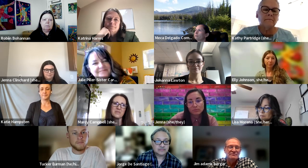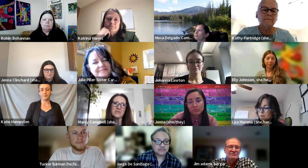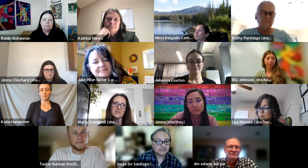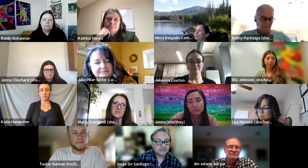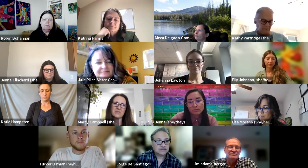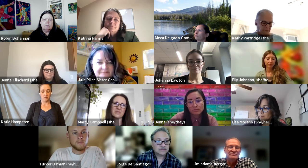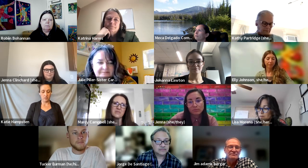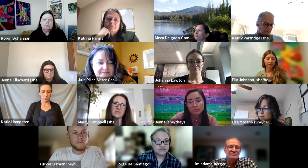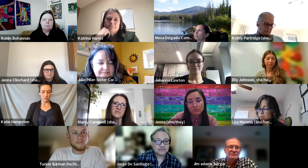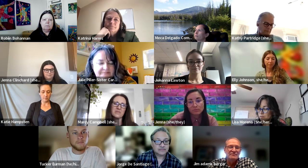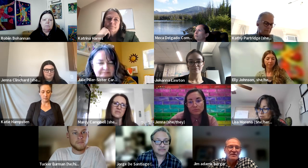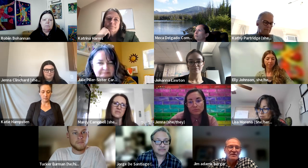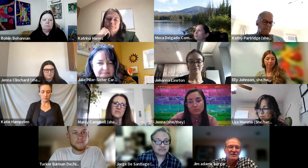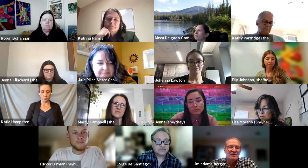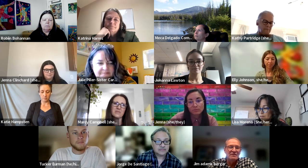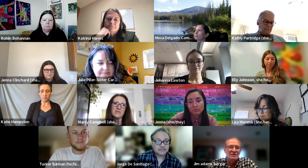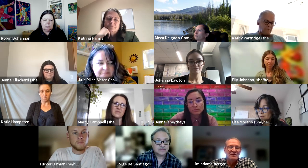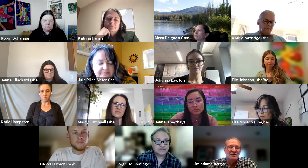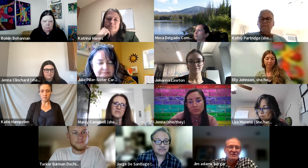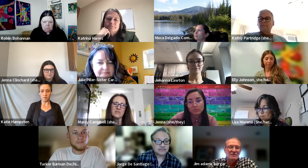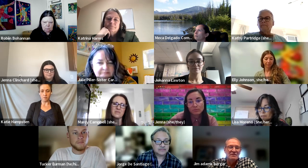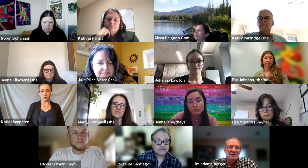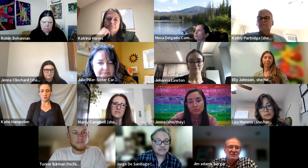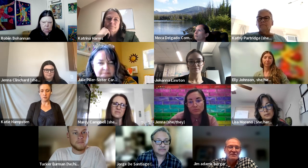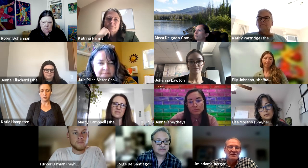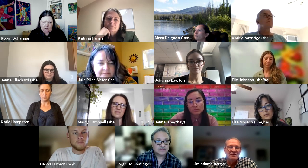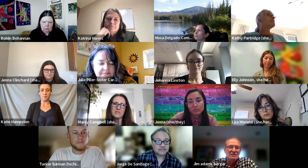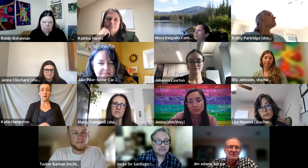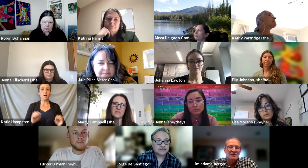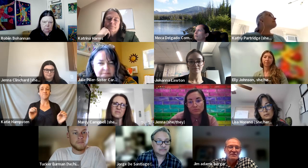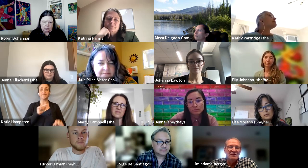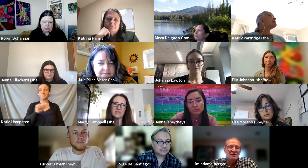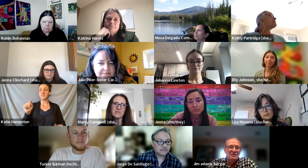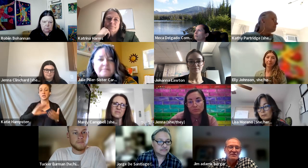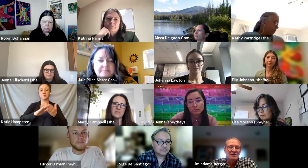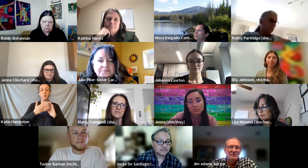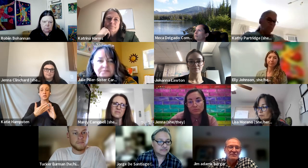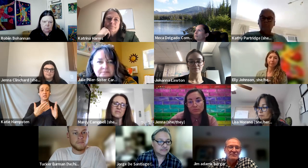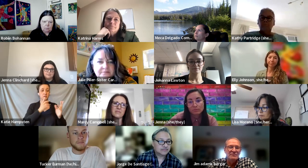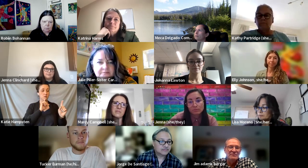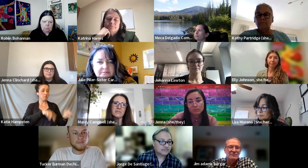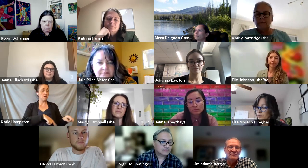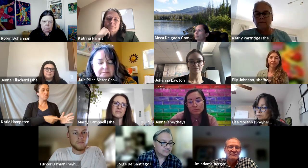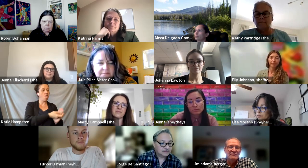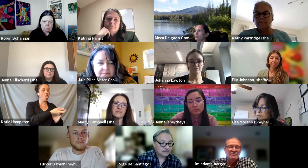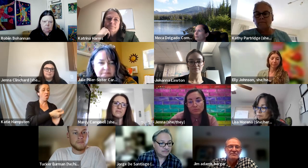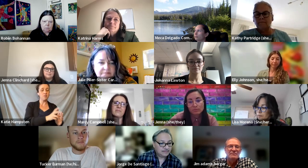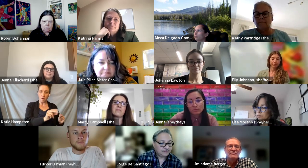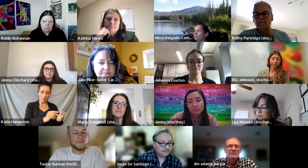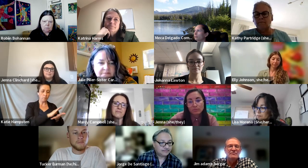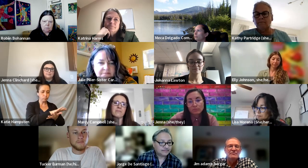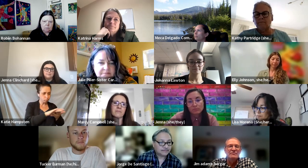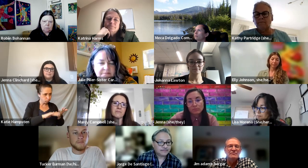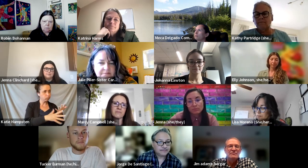and that none of the community's responses were negated. We're all incorporated into